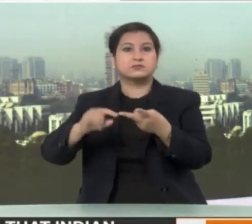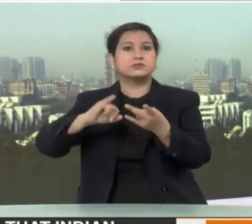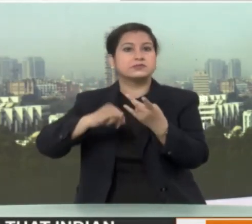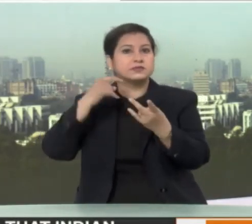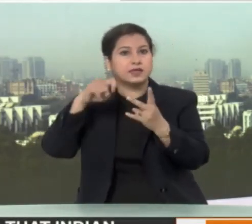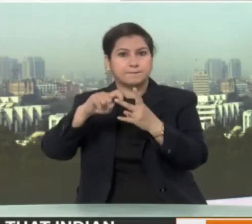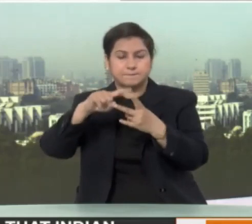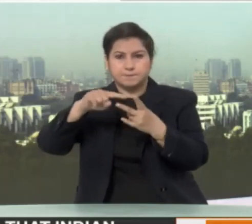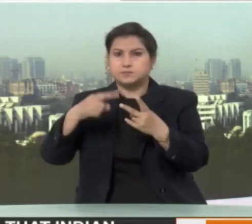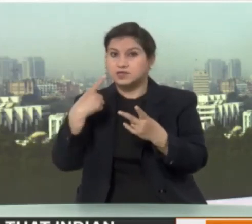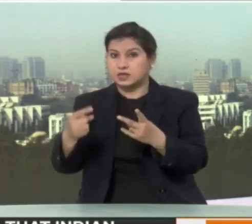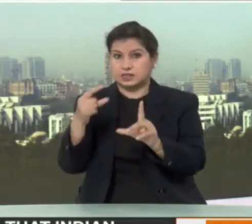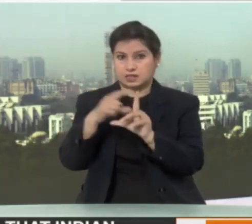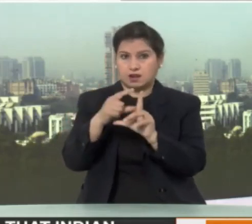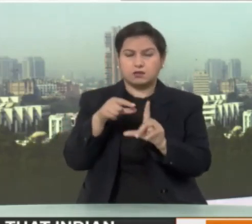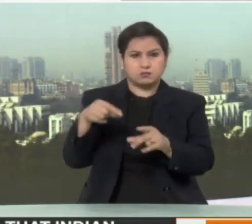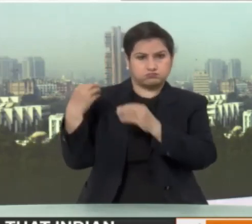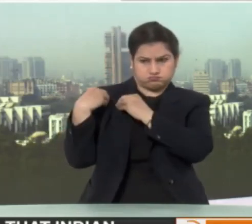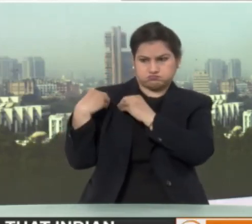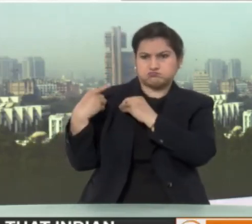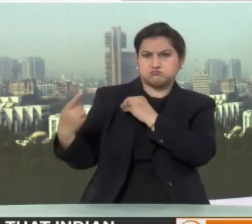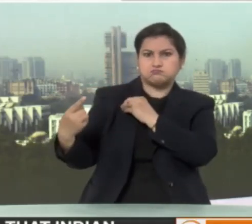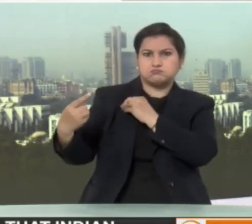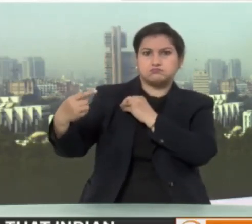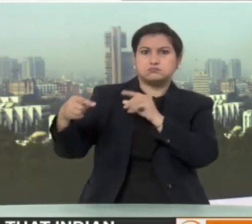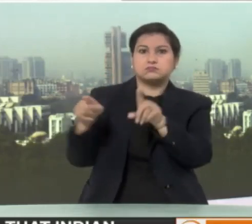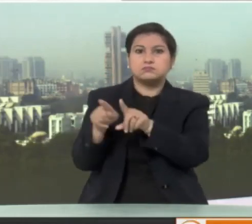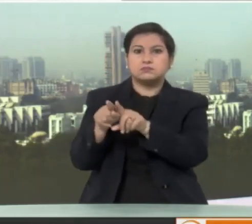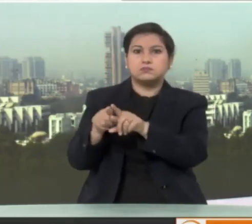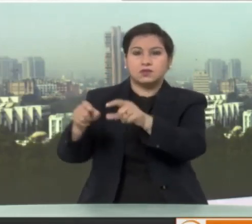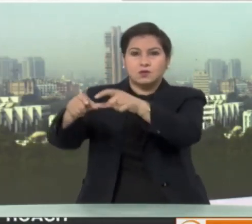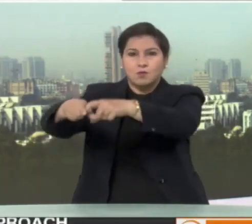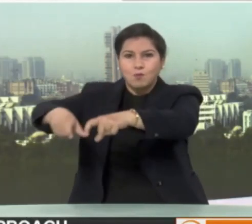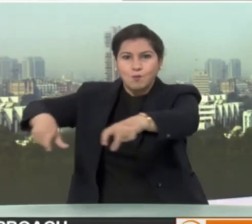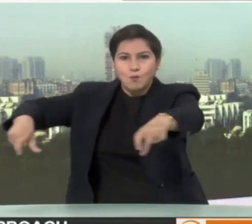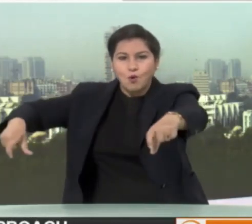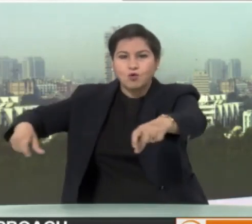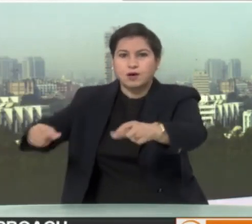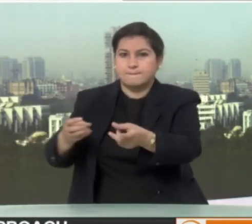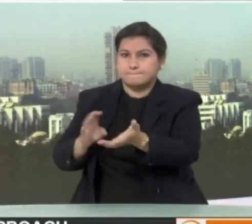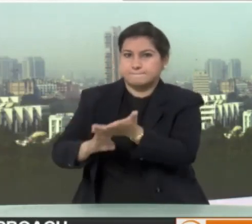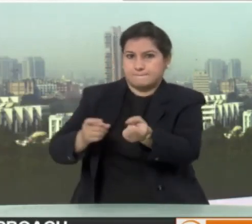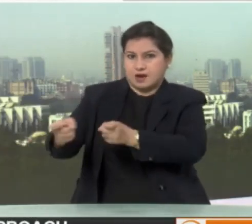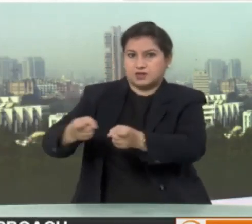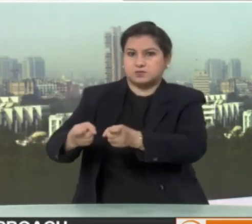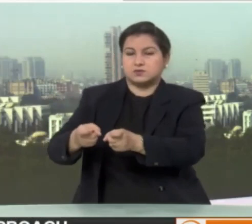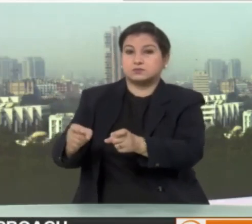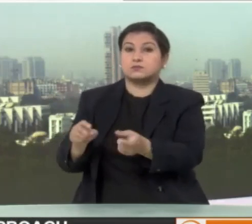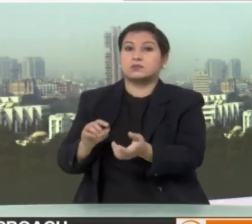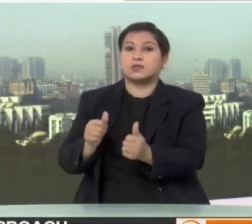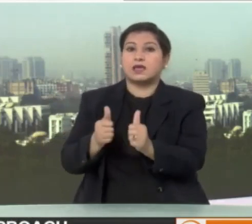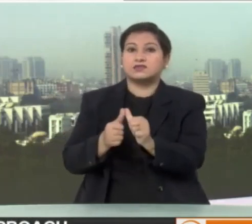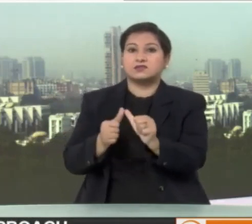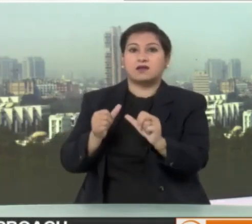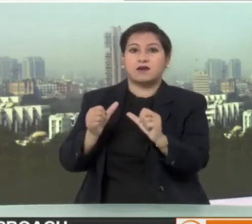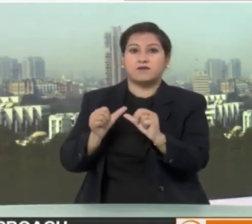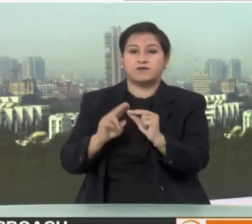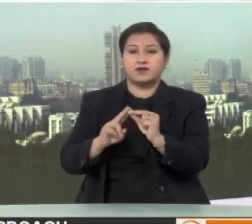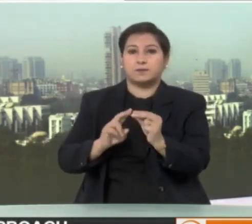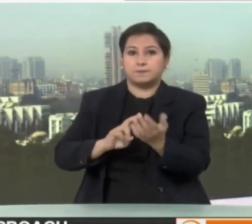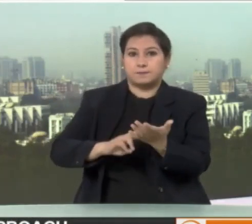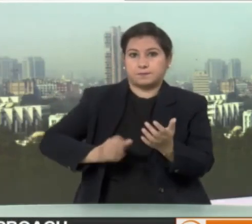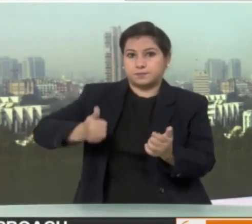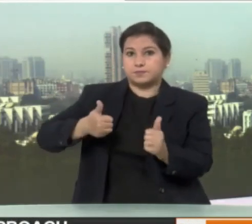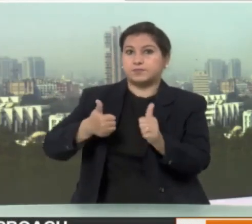asserted that New Delhi has been taking responsible approach towards border management. External Affairs Ministry